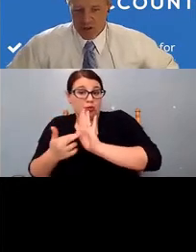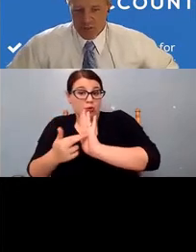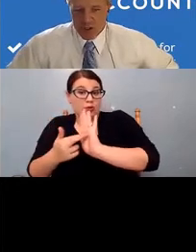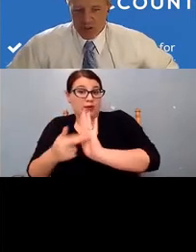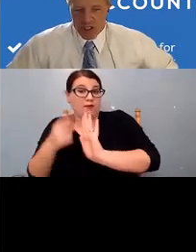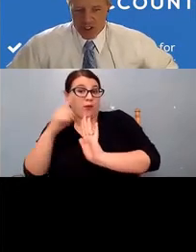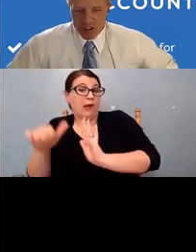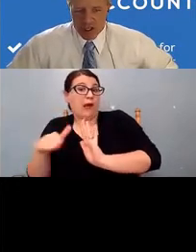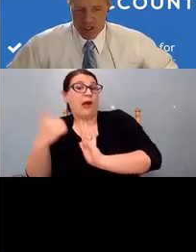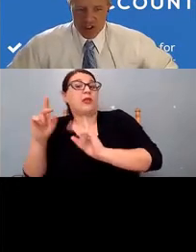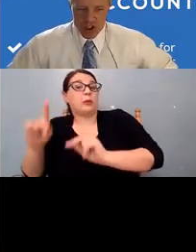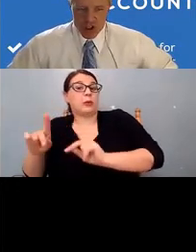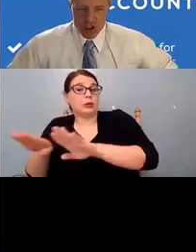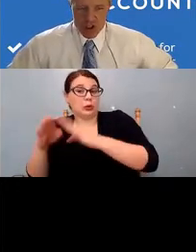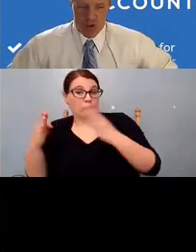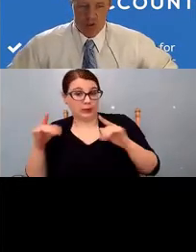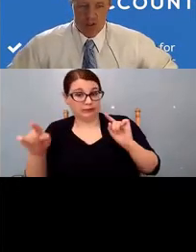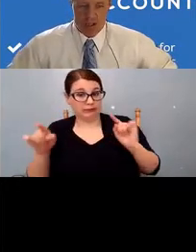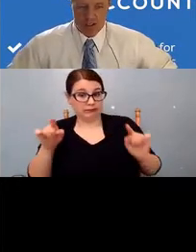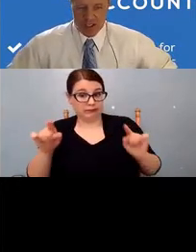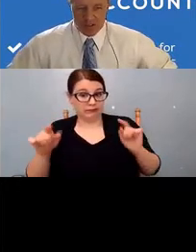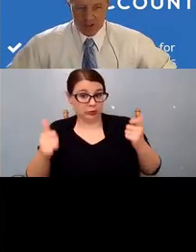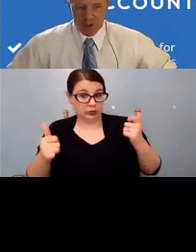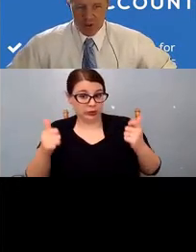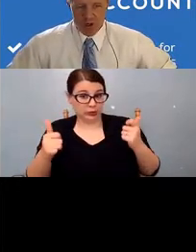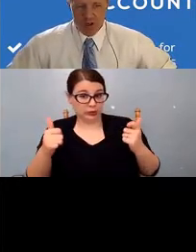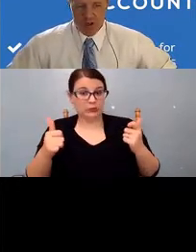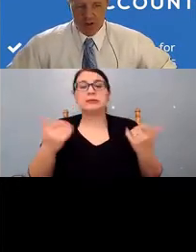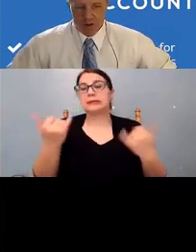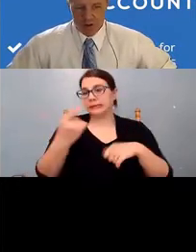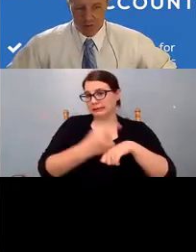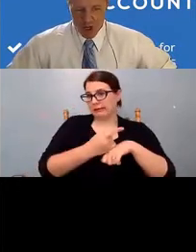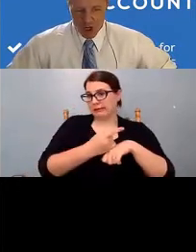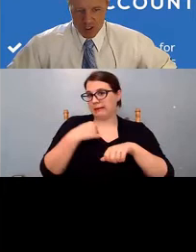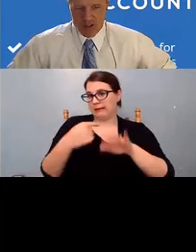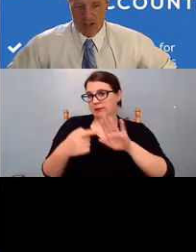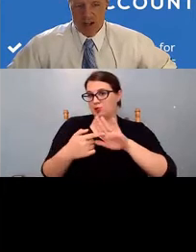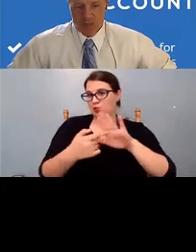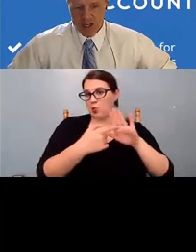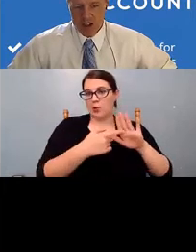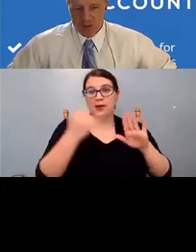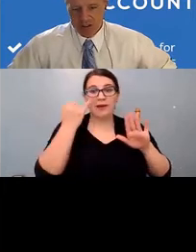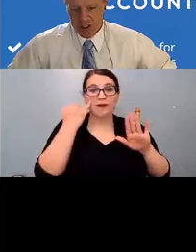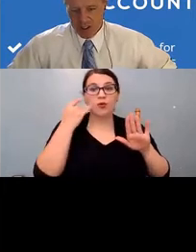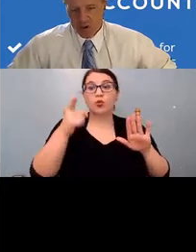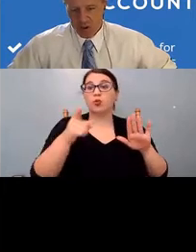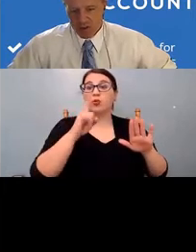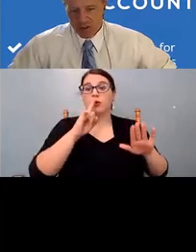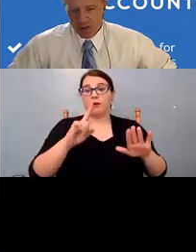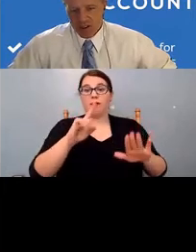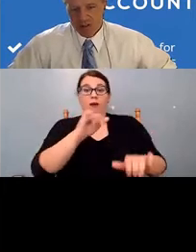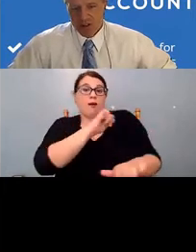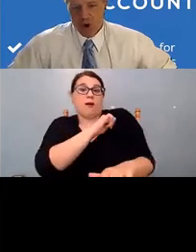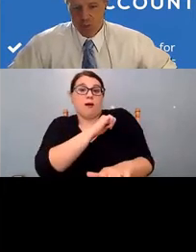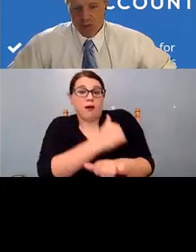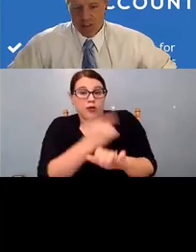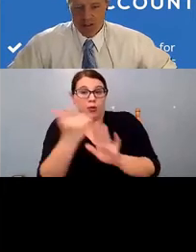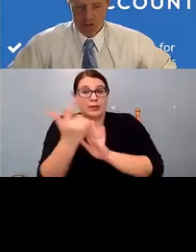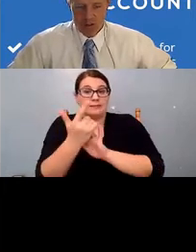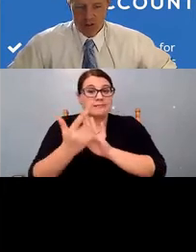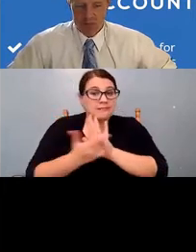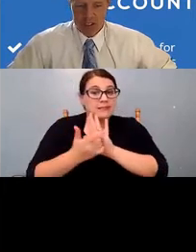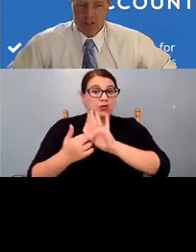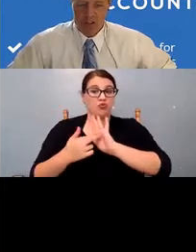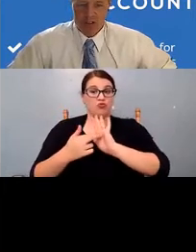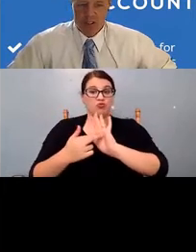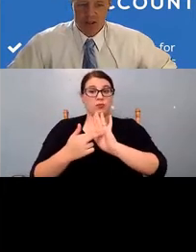on this presentation today is show you as if you marked that I am the authorized legal representative opening it